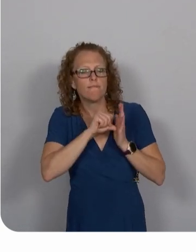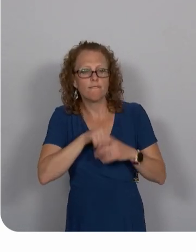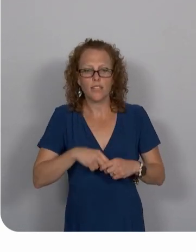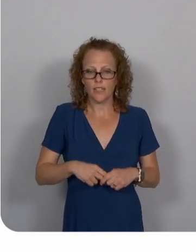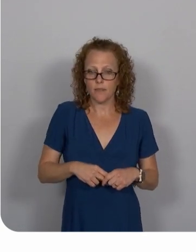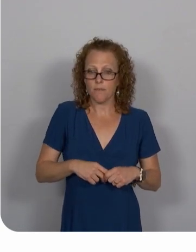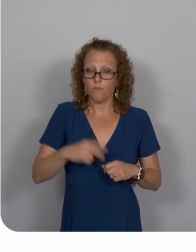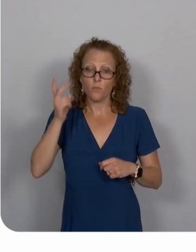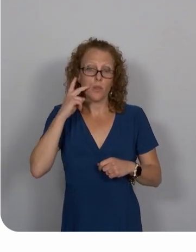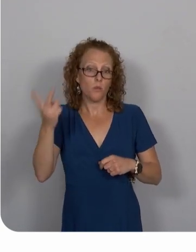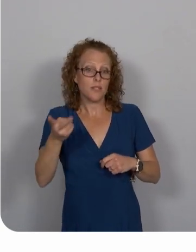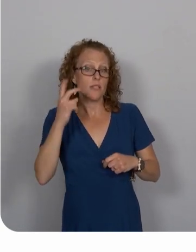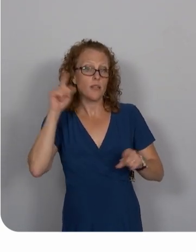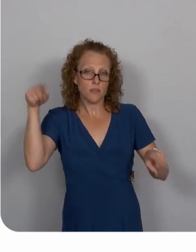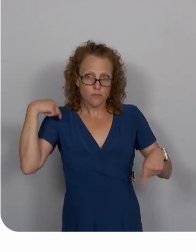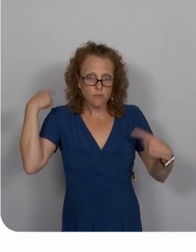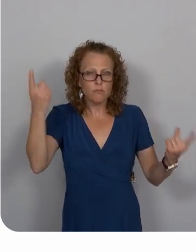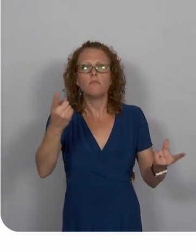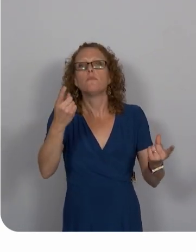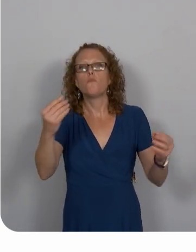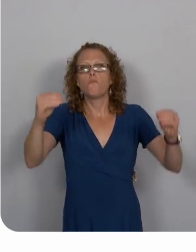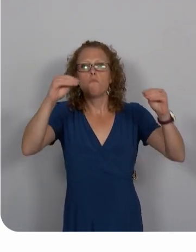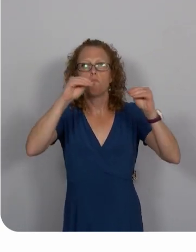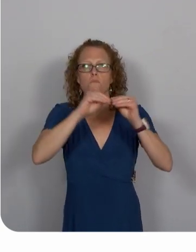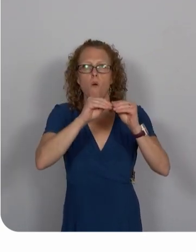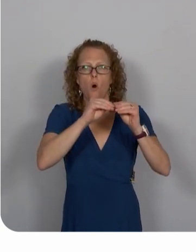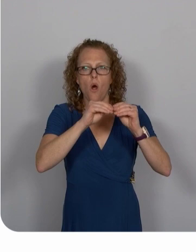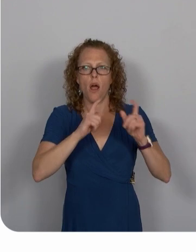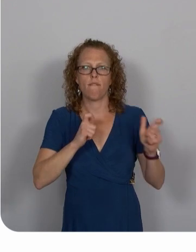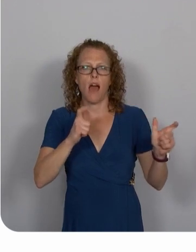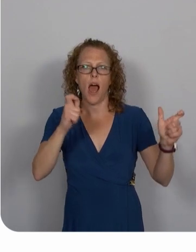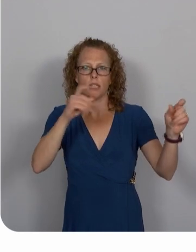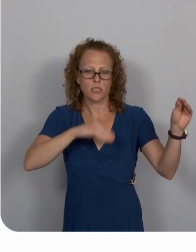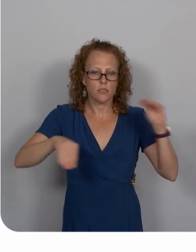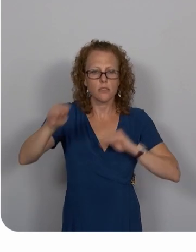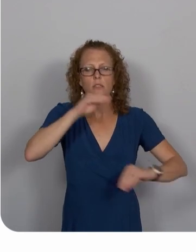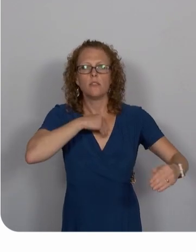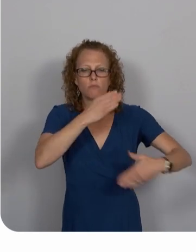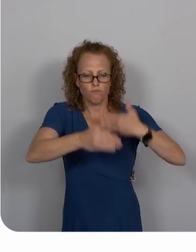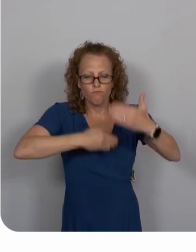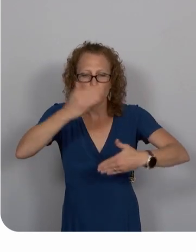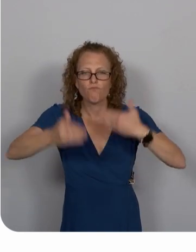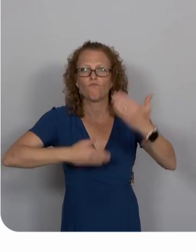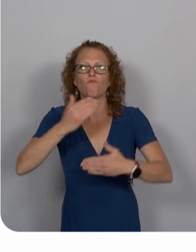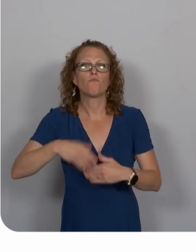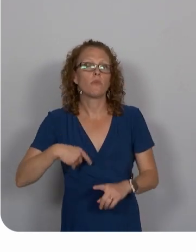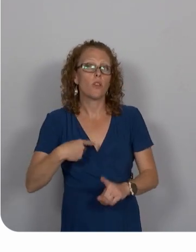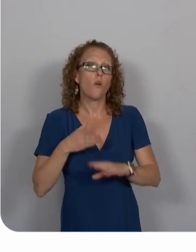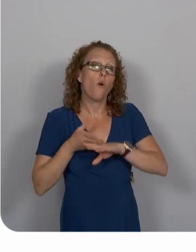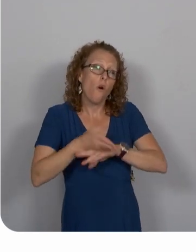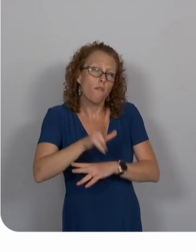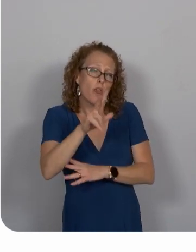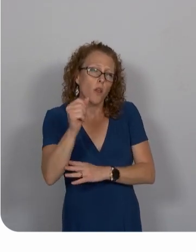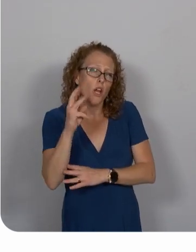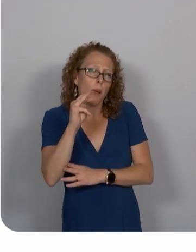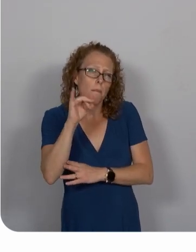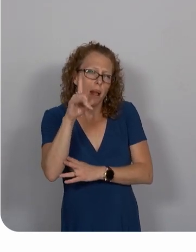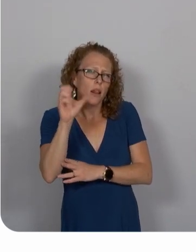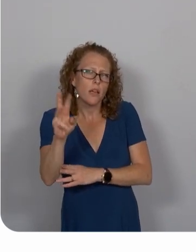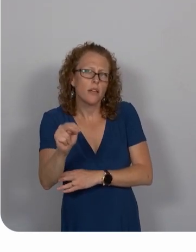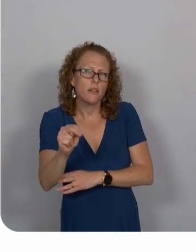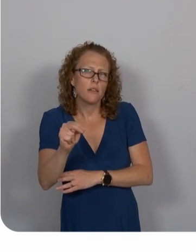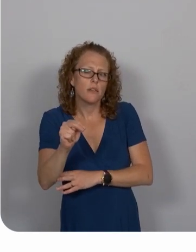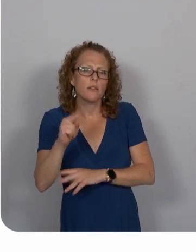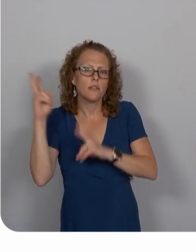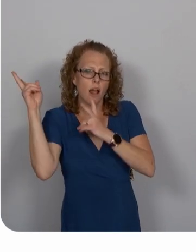of momentum and innovation, with more than 30 million downloads. And 10 million of